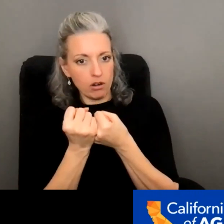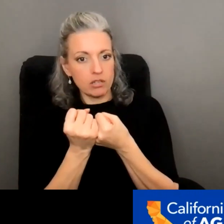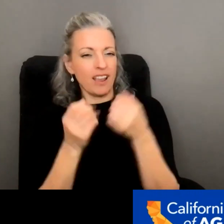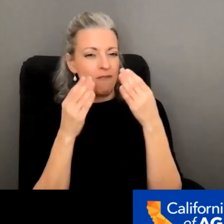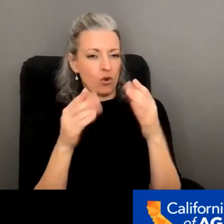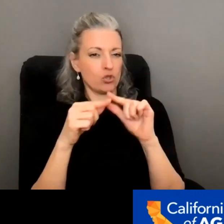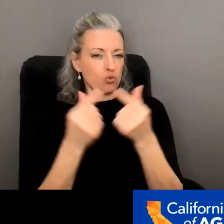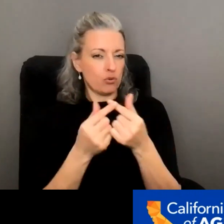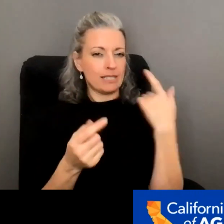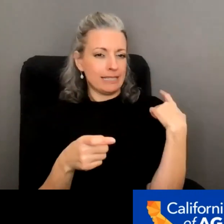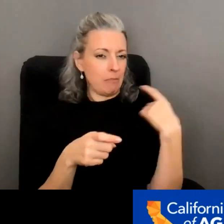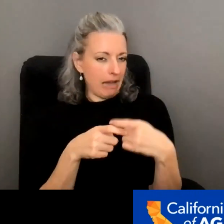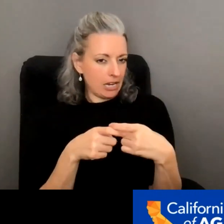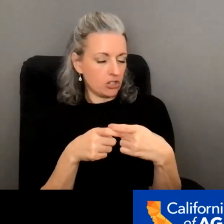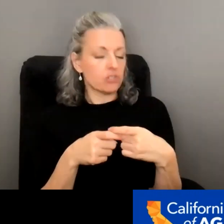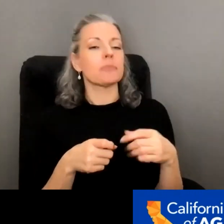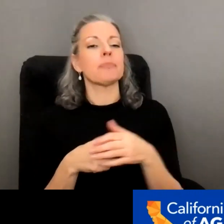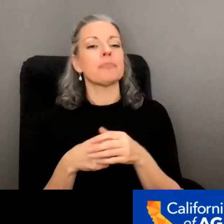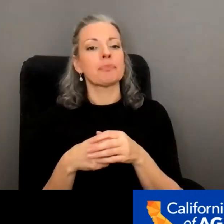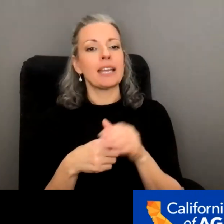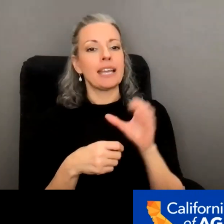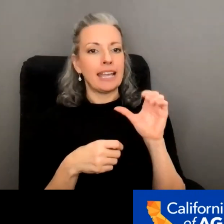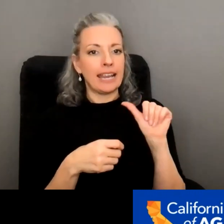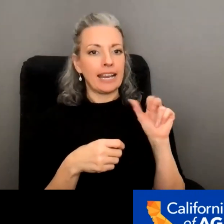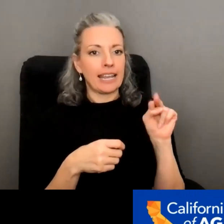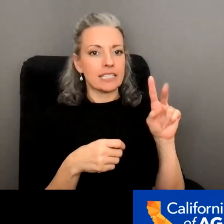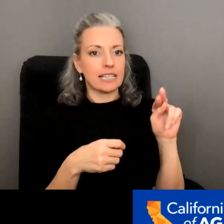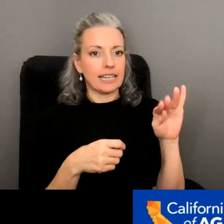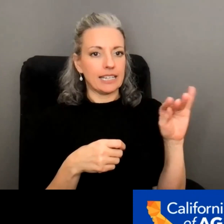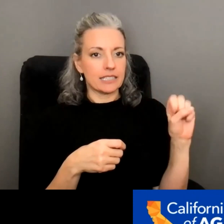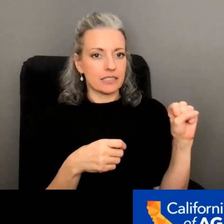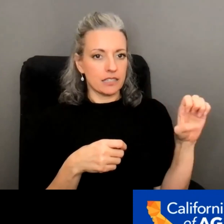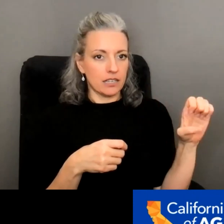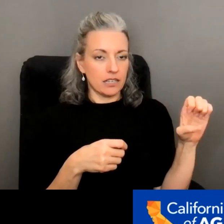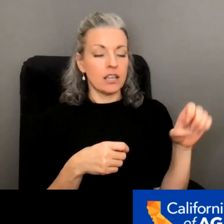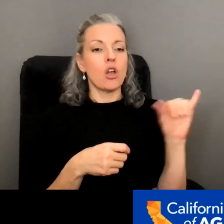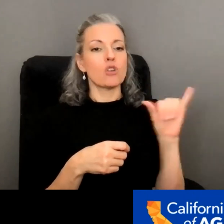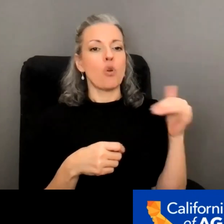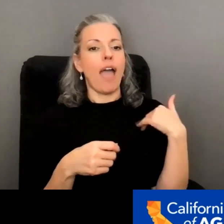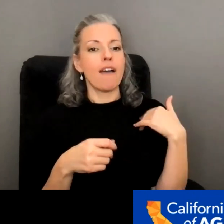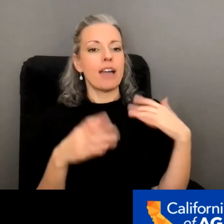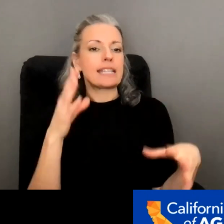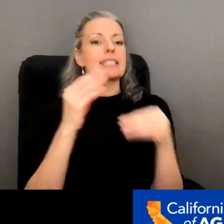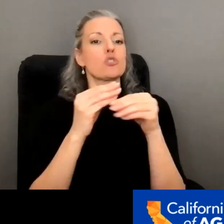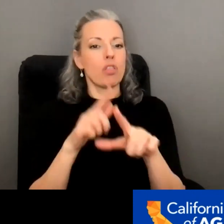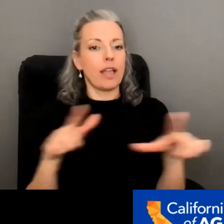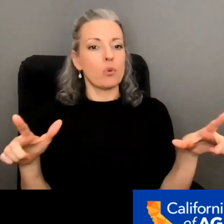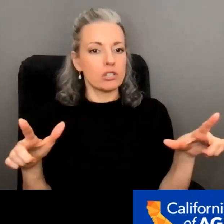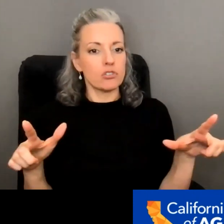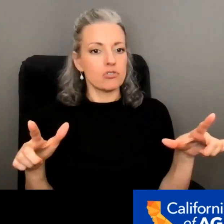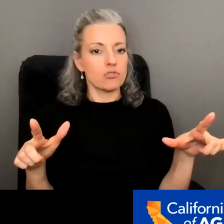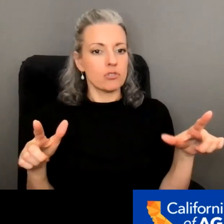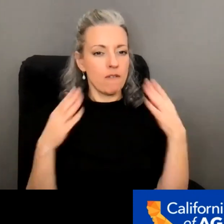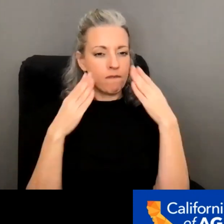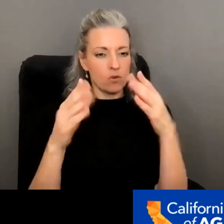groups in Spanish and Cantonese. We also have some additional linguistic potential focus groups